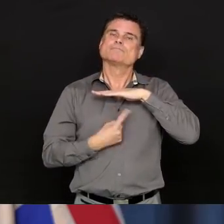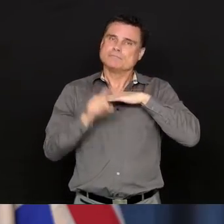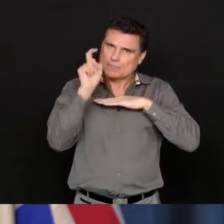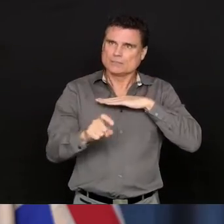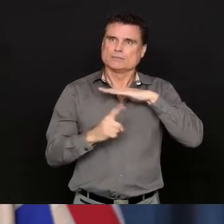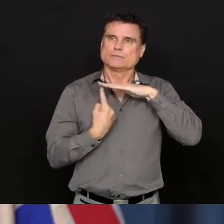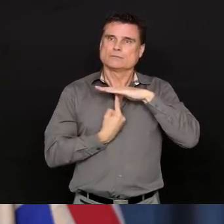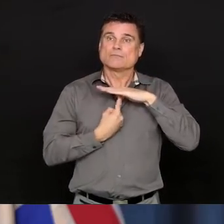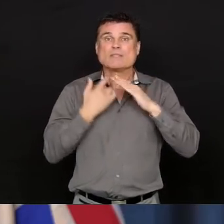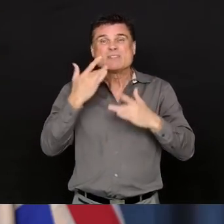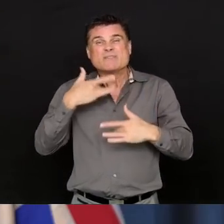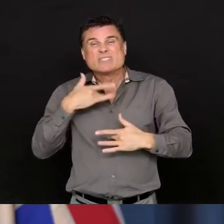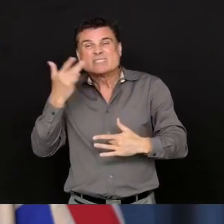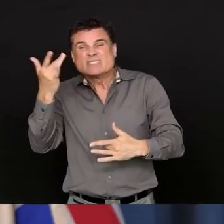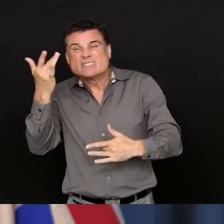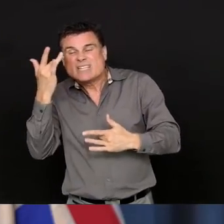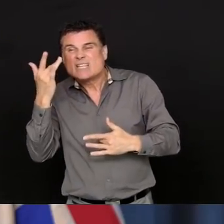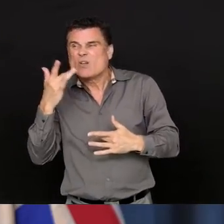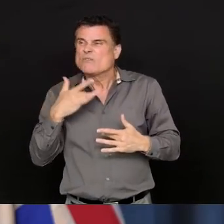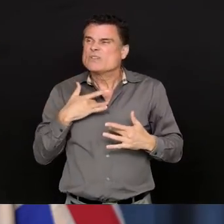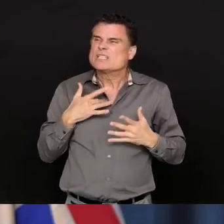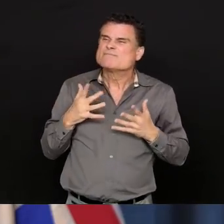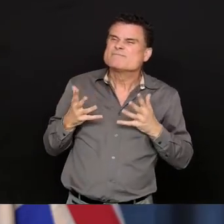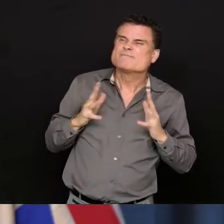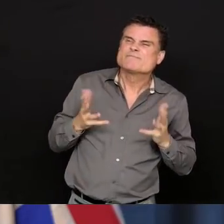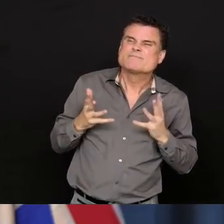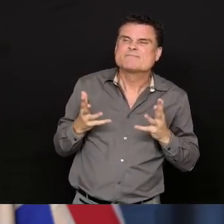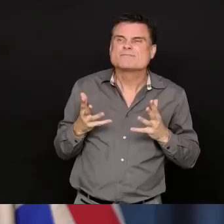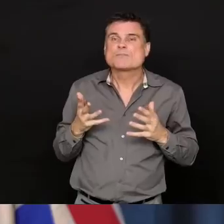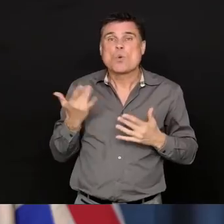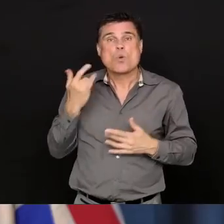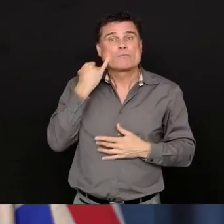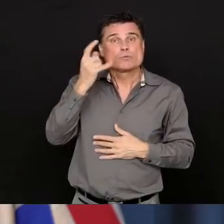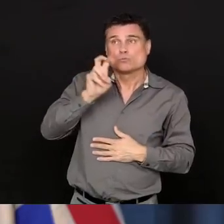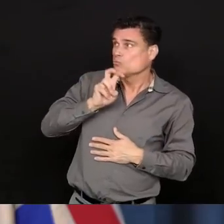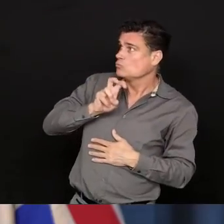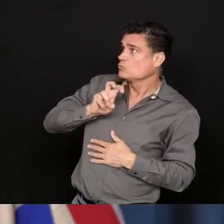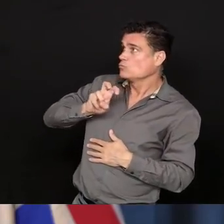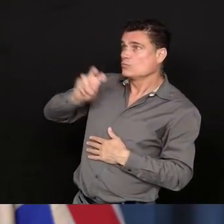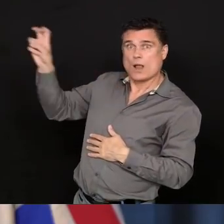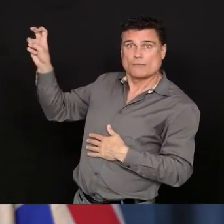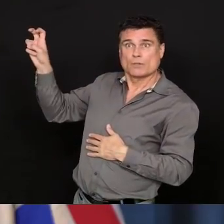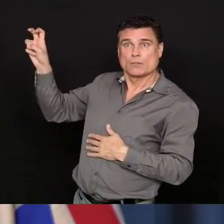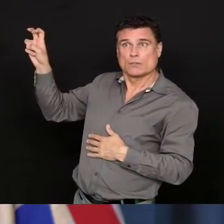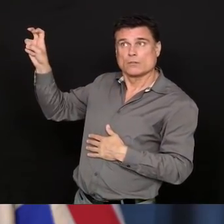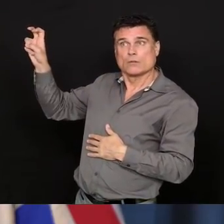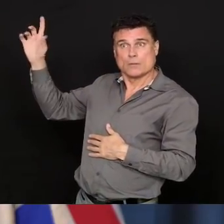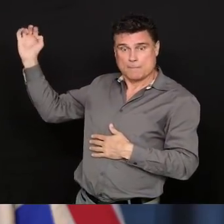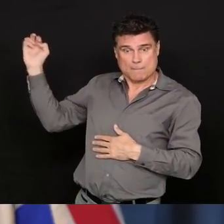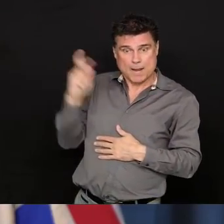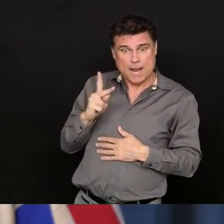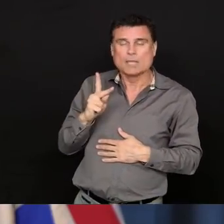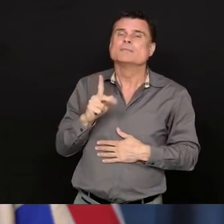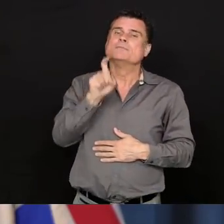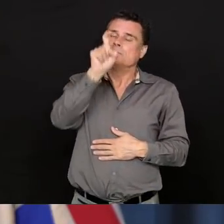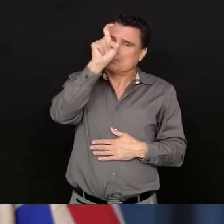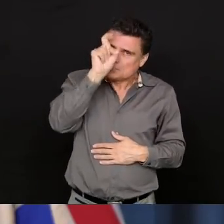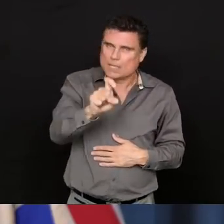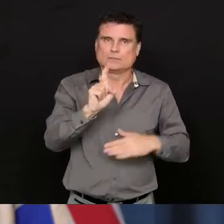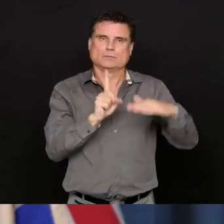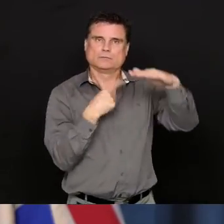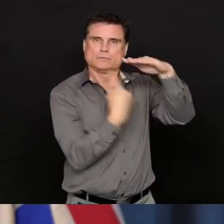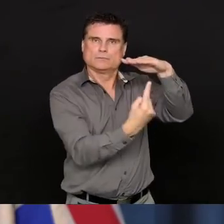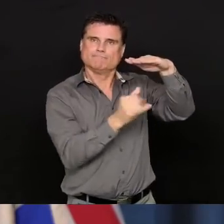who coming back into this country who have traveled. And travelers, as we know, there's a federal quarantine order now that you